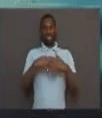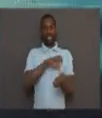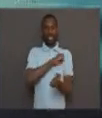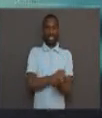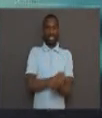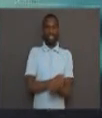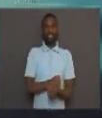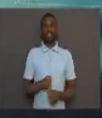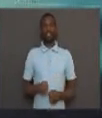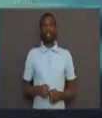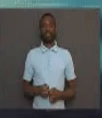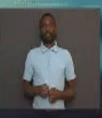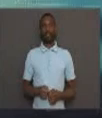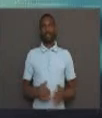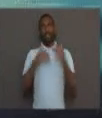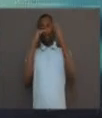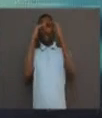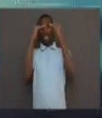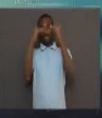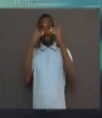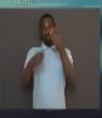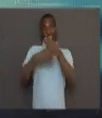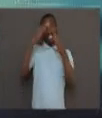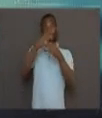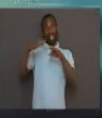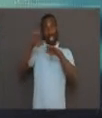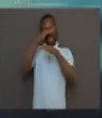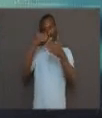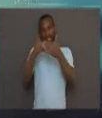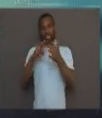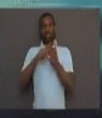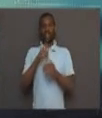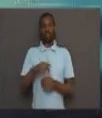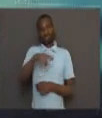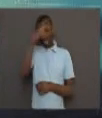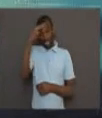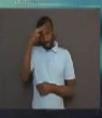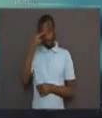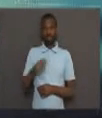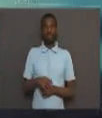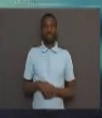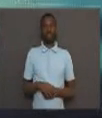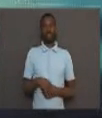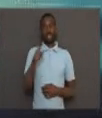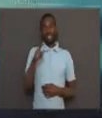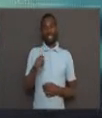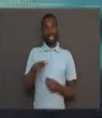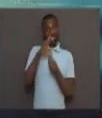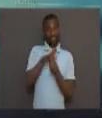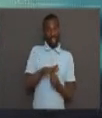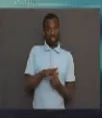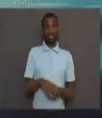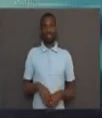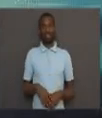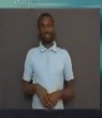Binding energy reaches a maximum level because of the trade-off in the